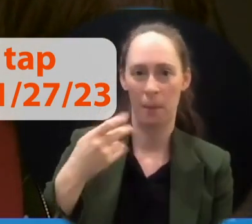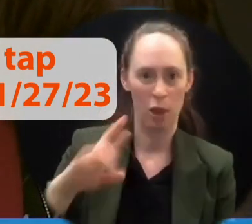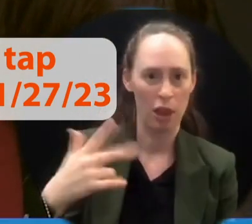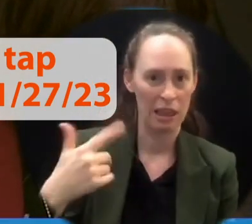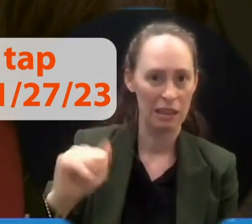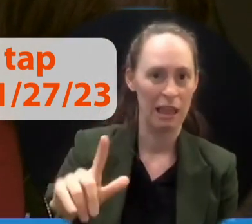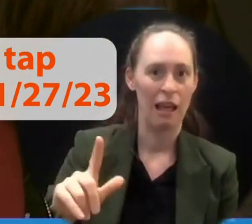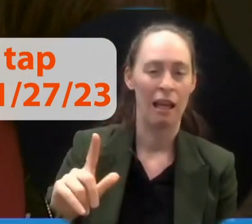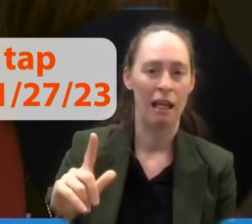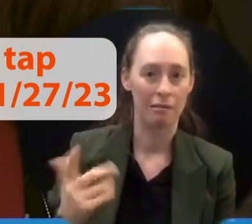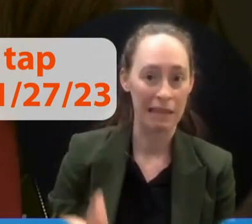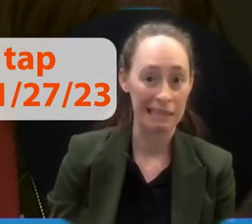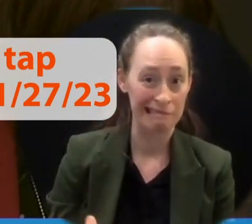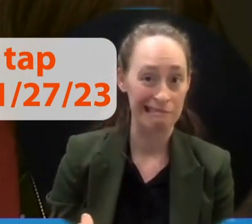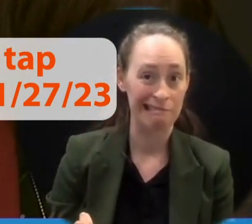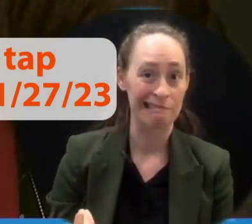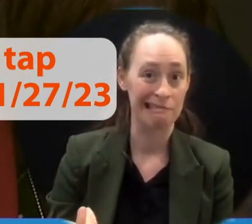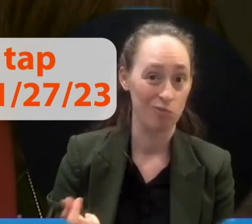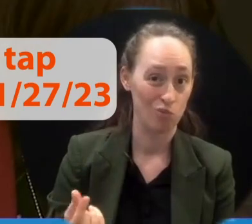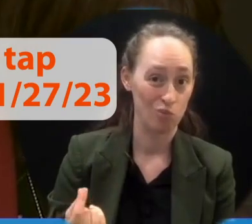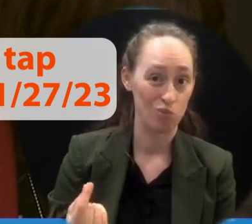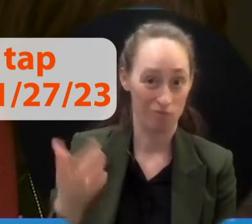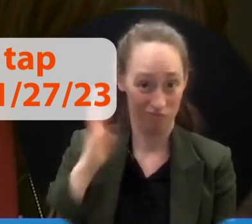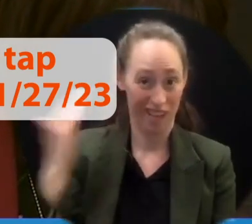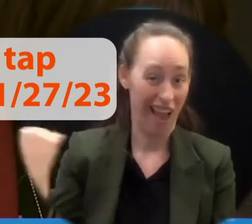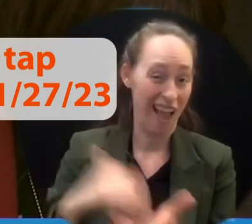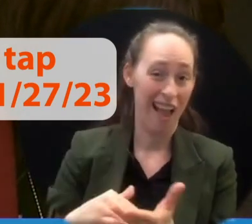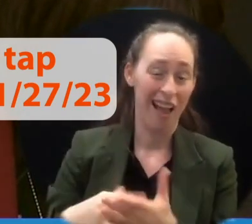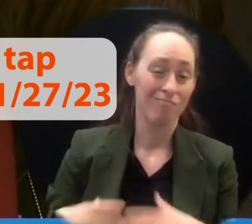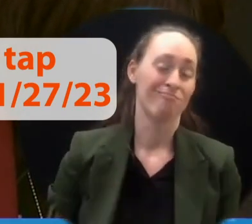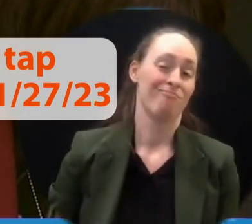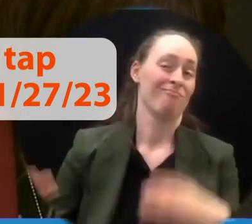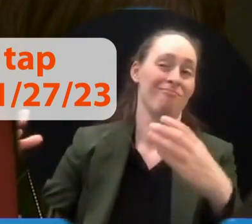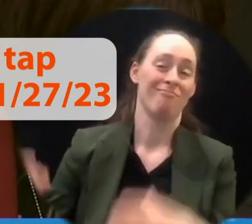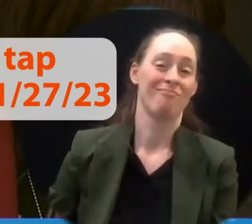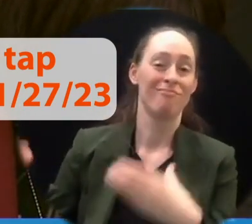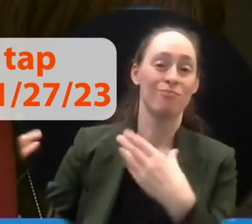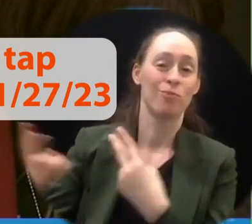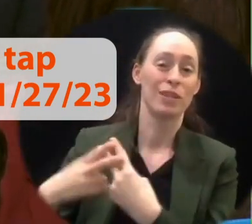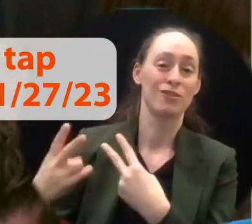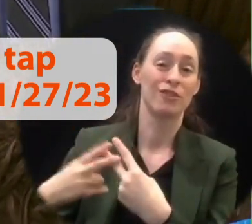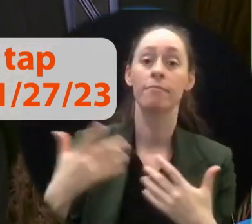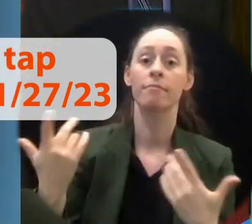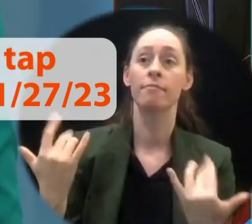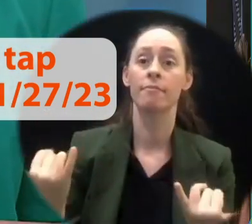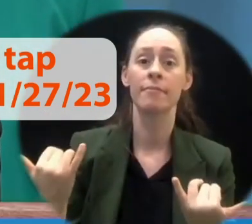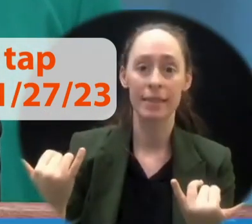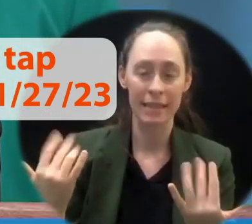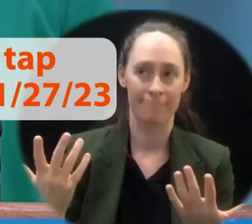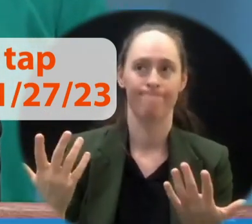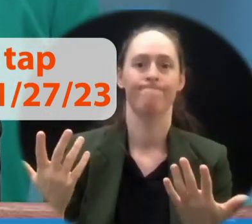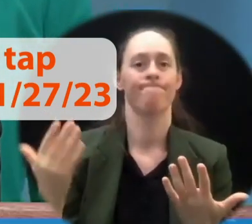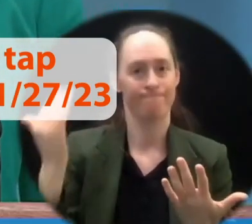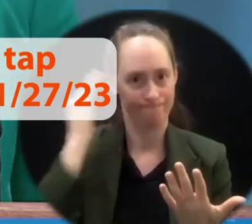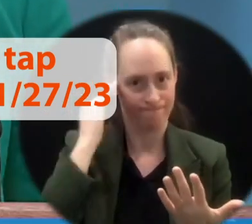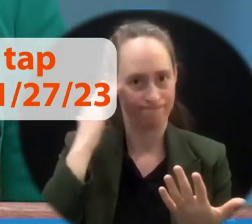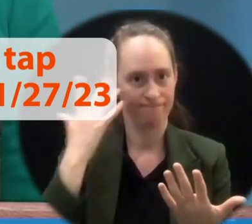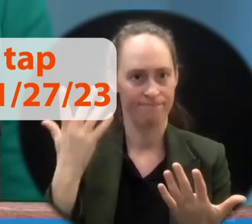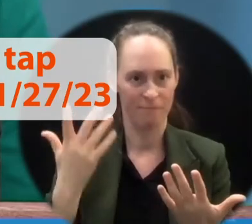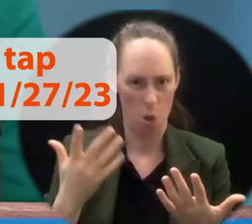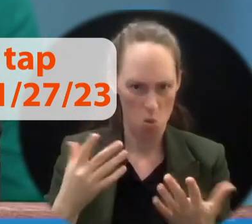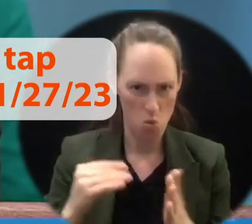How likely is it that the president taps into the Strategic Petroleum Reserve again this year to try to lower prices? Price of gas is still down